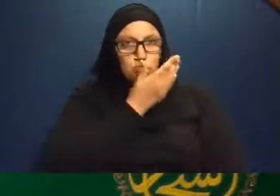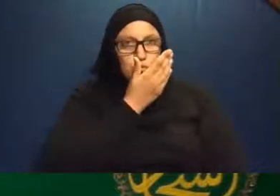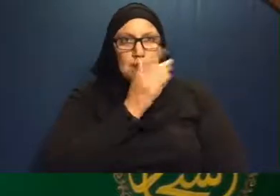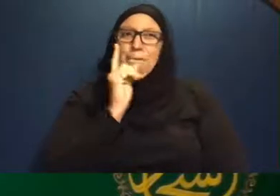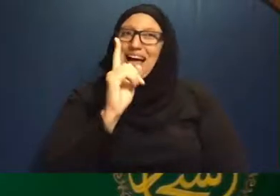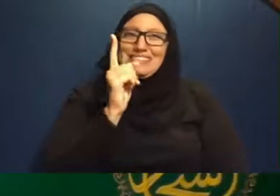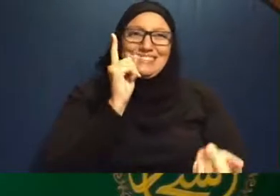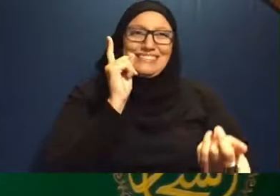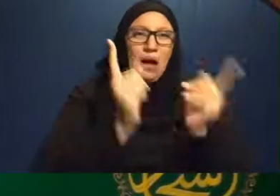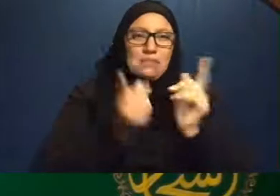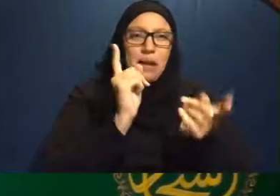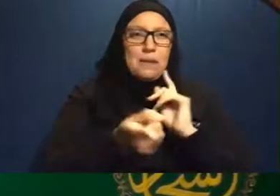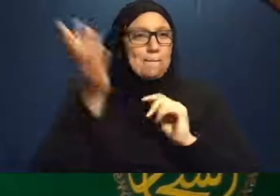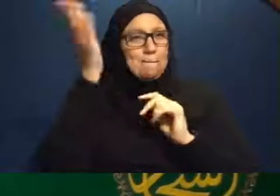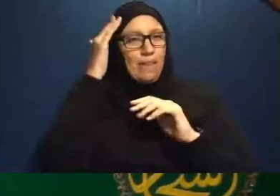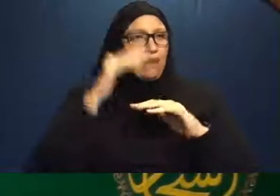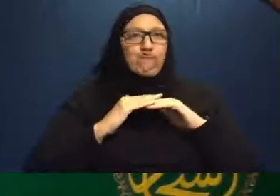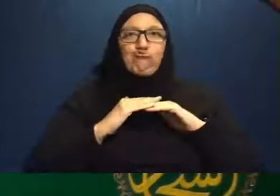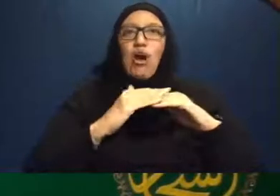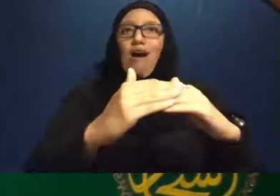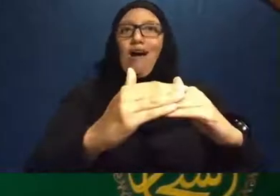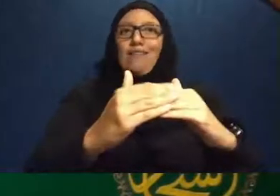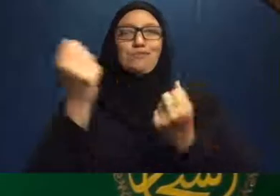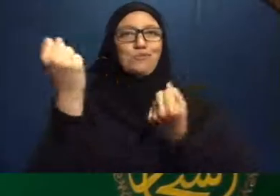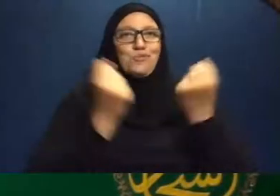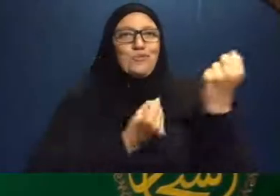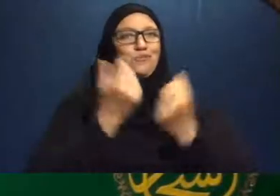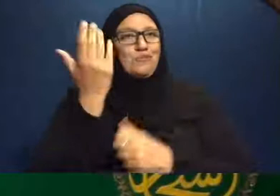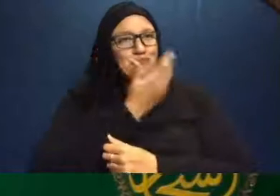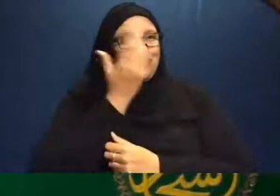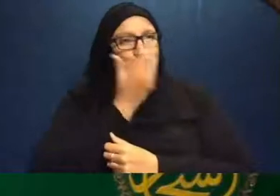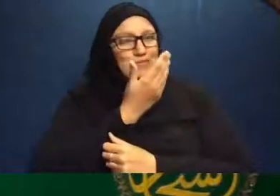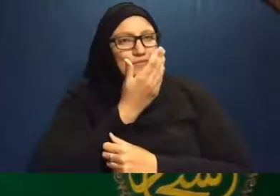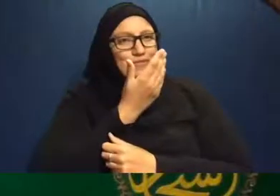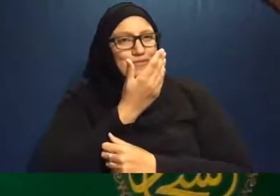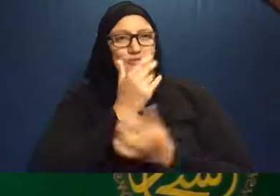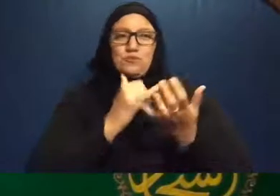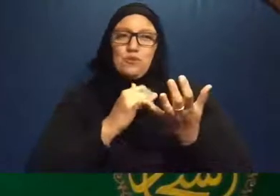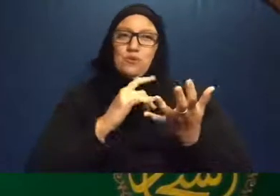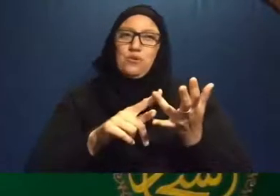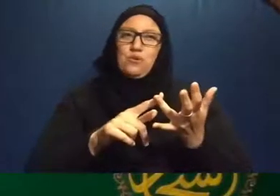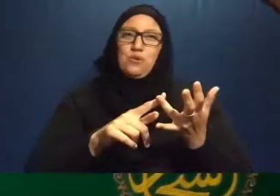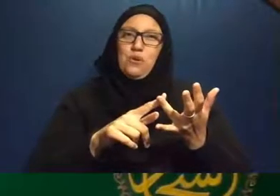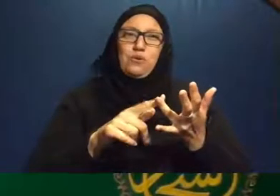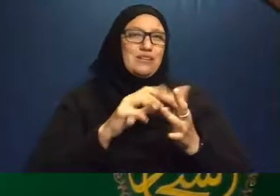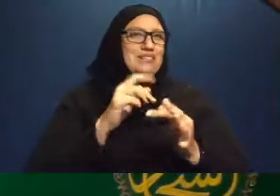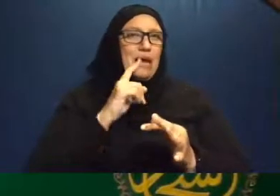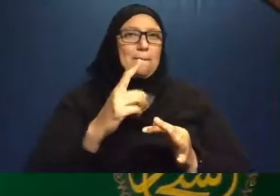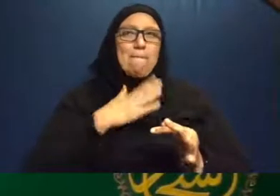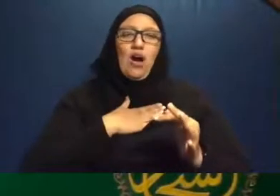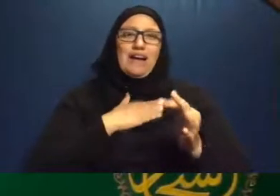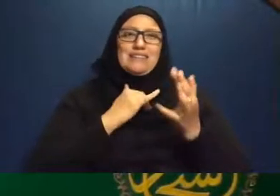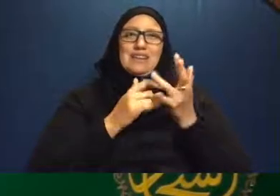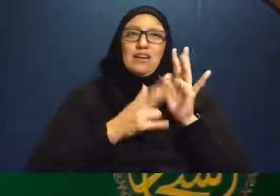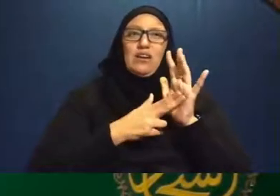gives the son a lift and she is driving him to school. Therefore, she doesn't say that